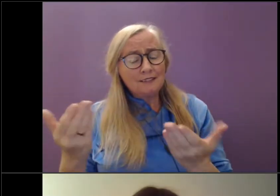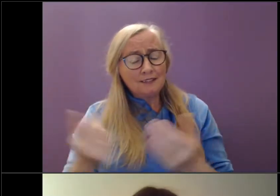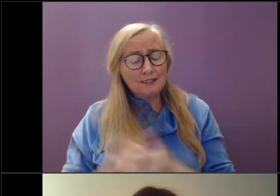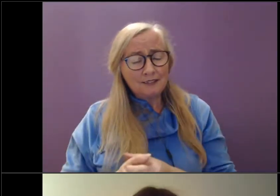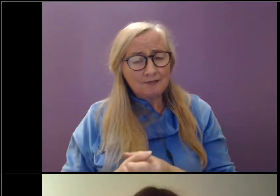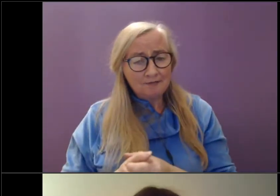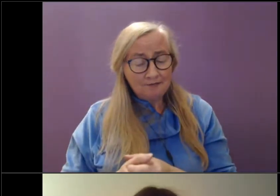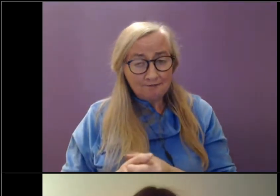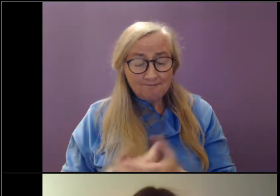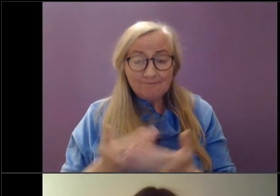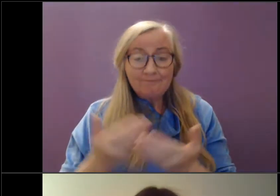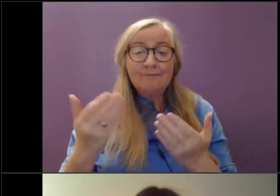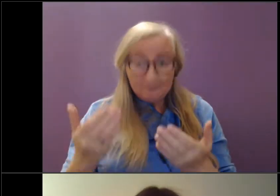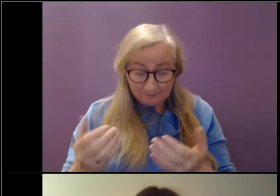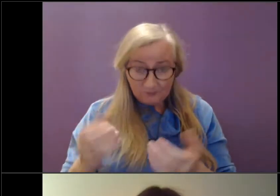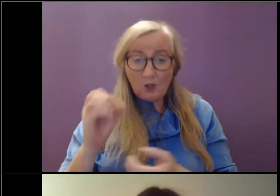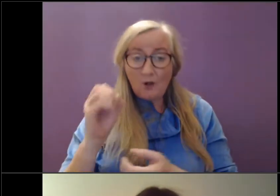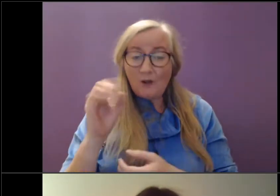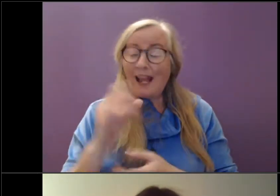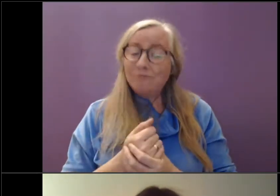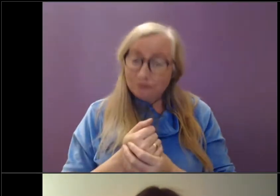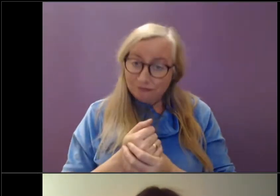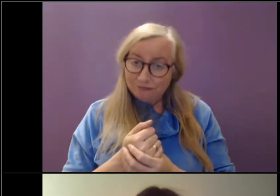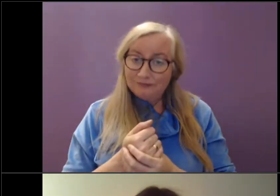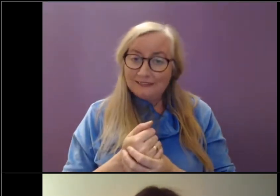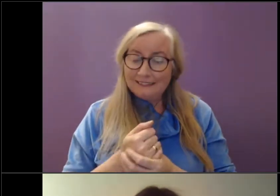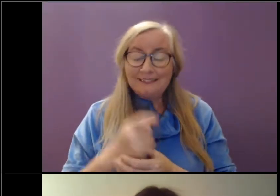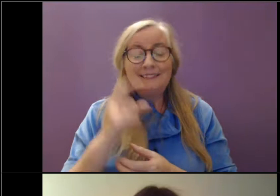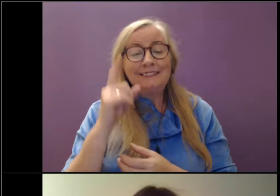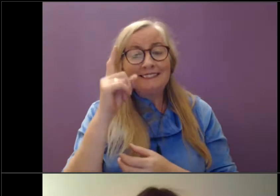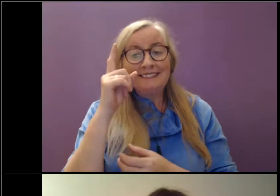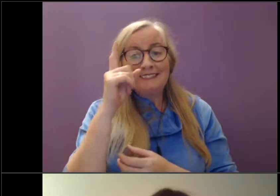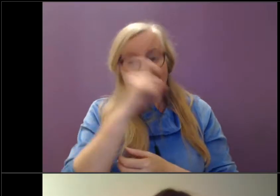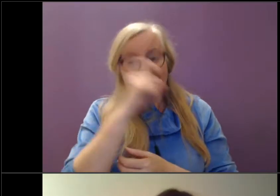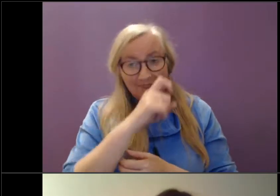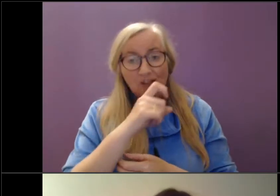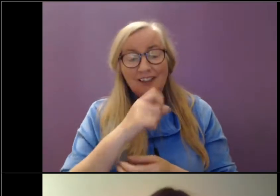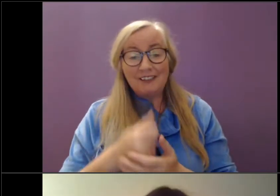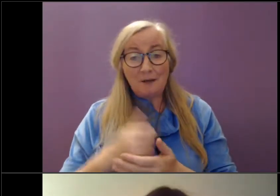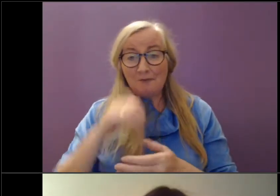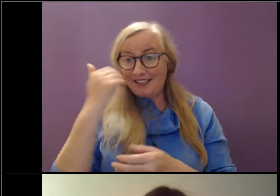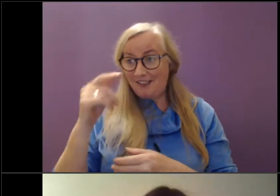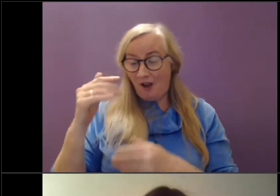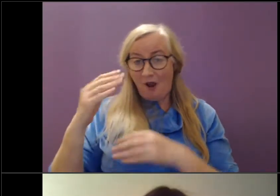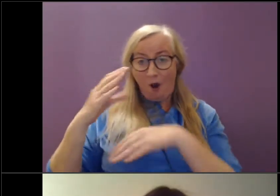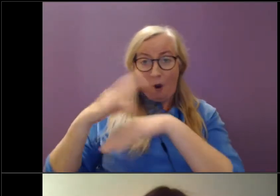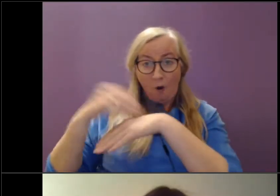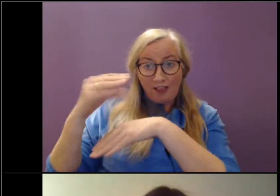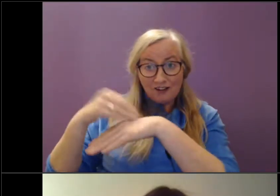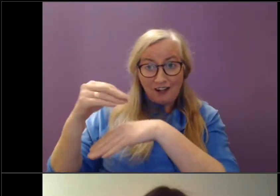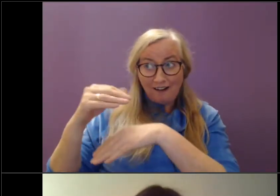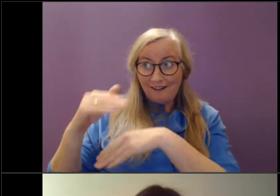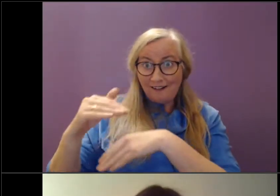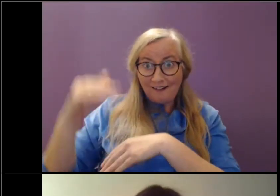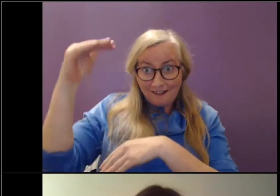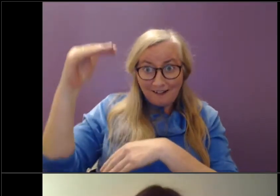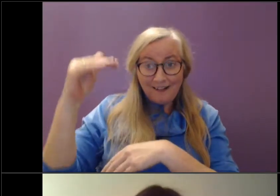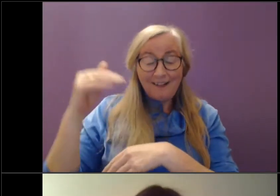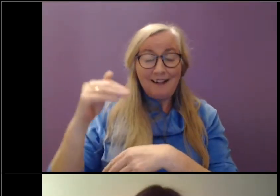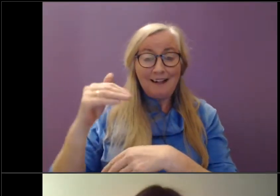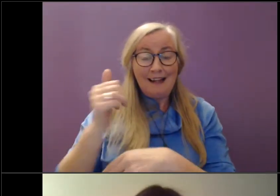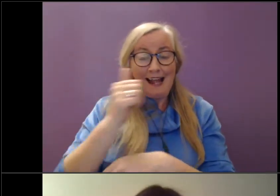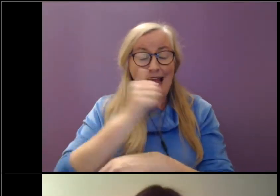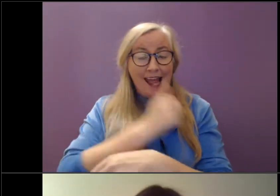Okay. Difficult, particularly when the person is older in the home, and it can